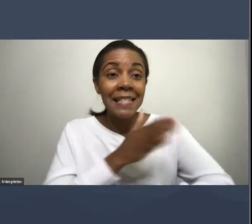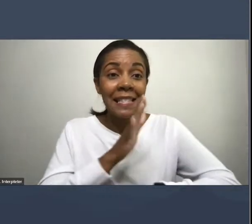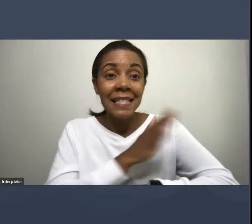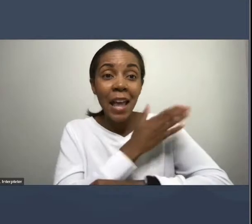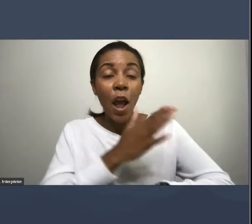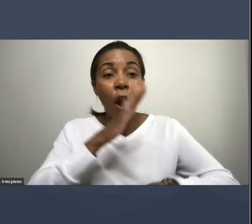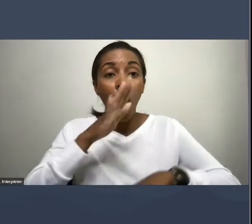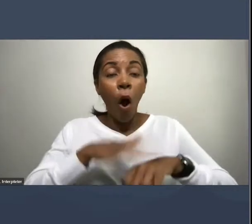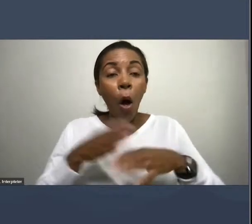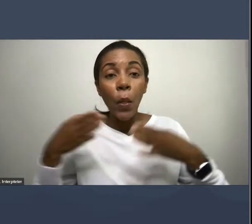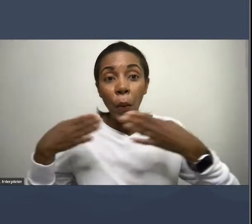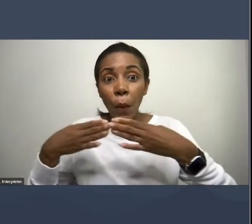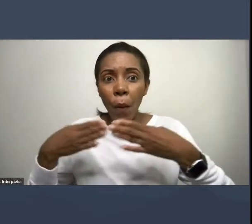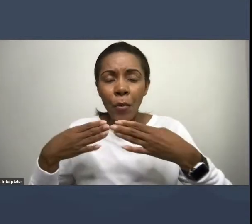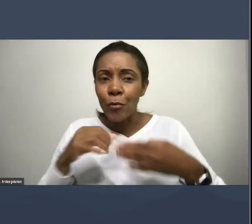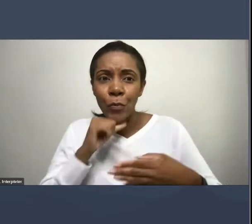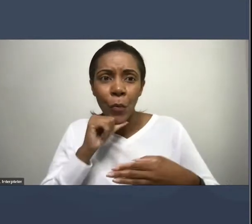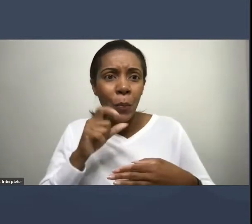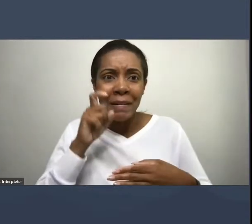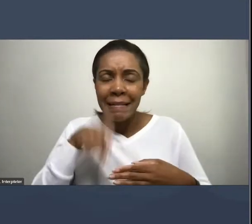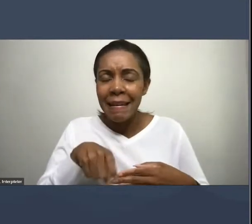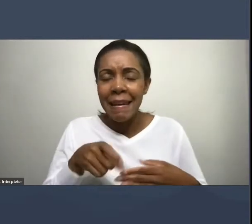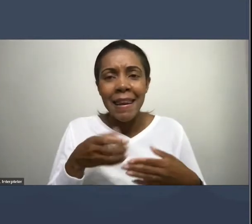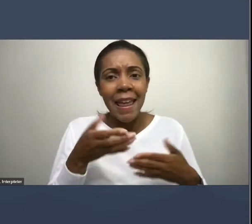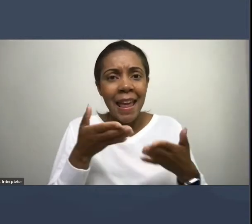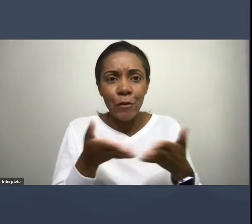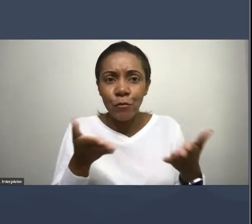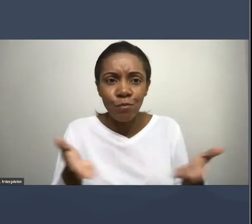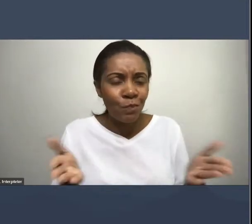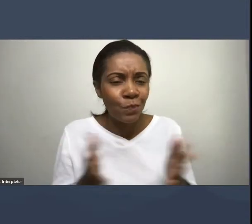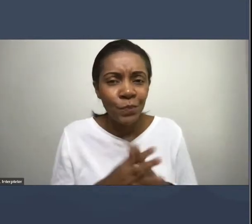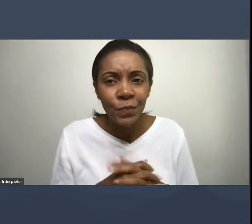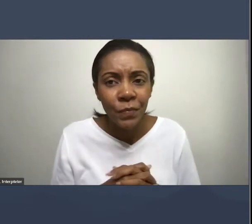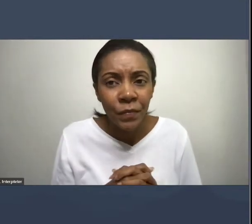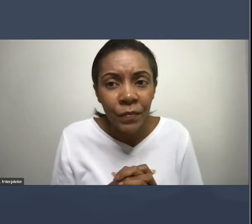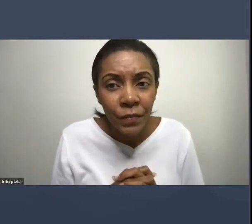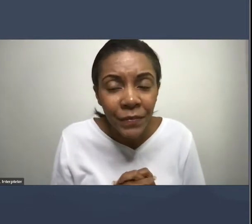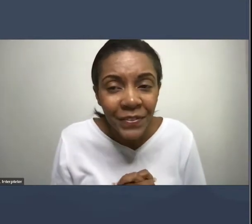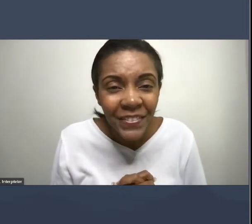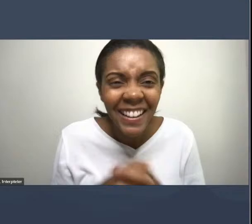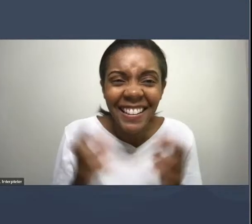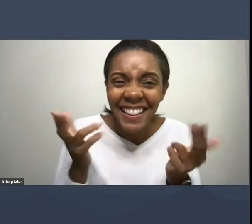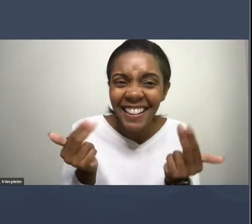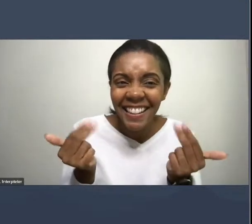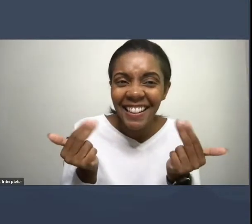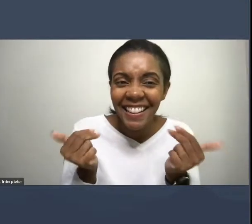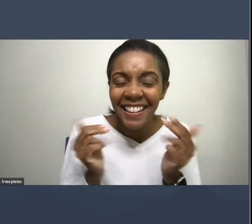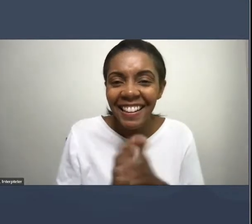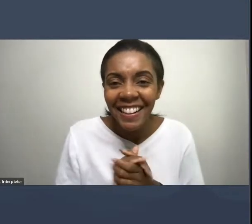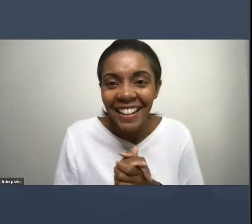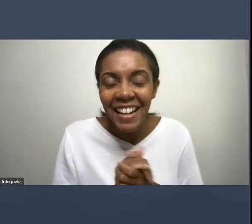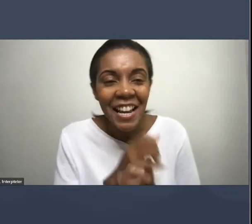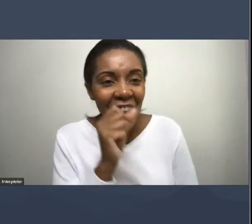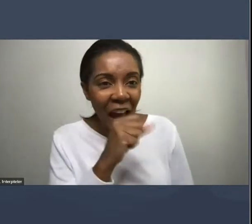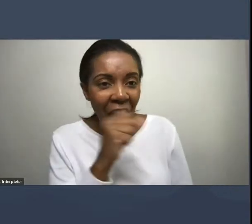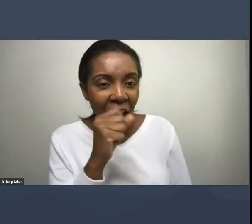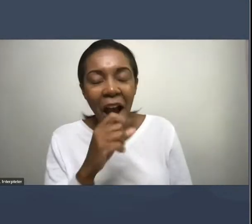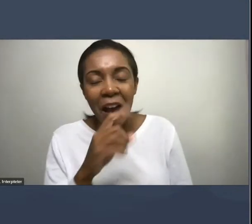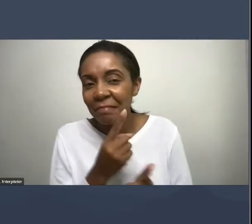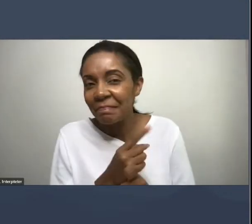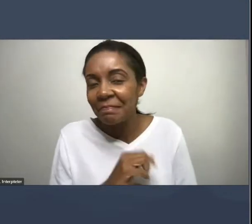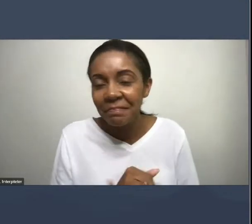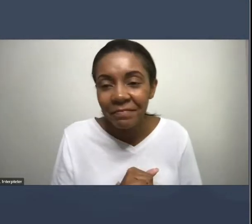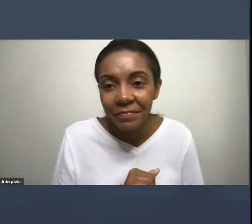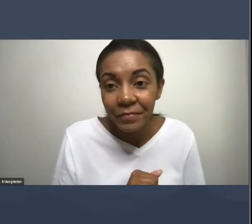no instrument. They were just that good. You were 4 people. You know, am I right? Yeah. Hey, because